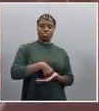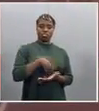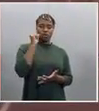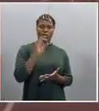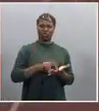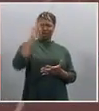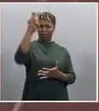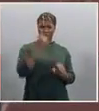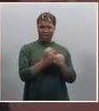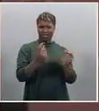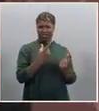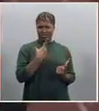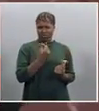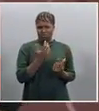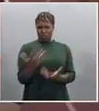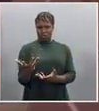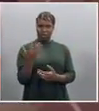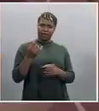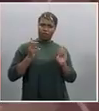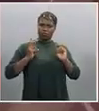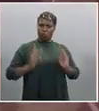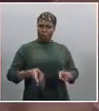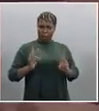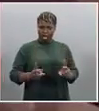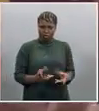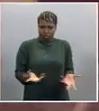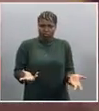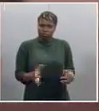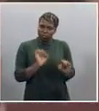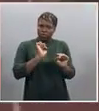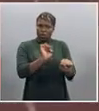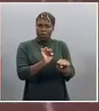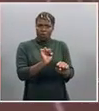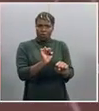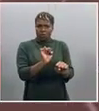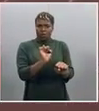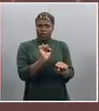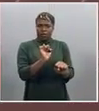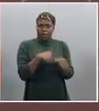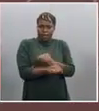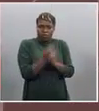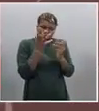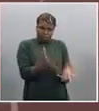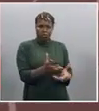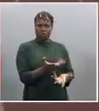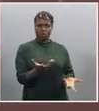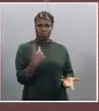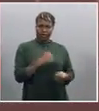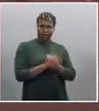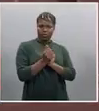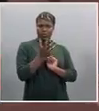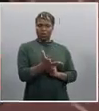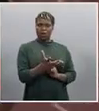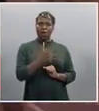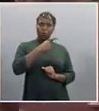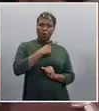jump. So if you have a natural ability, that should be your advantage. Sport is not for the average human being, because then we would all be